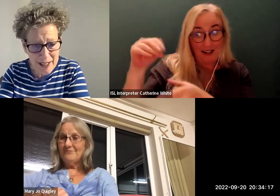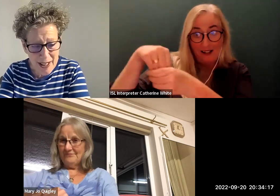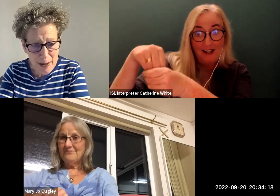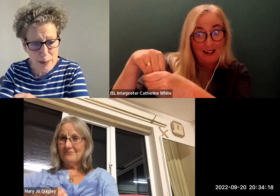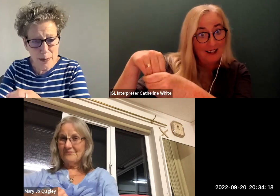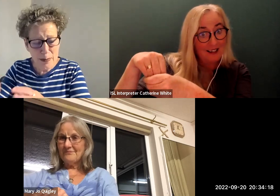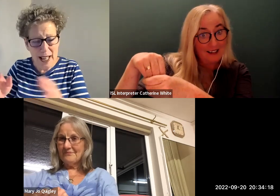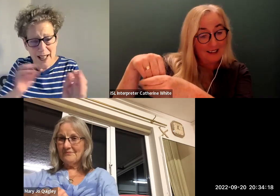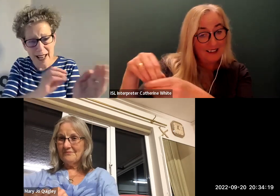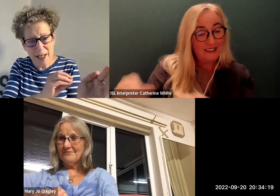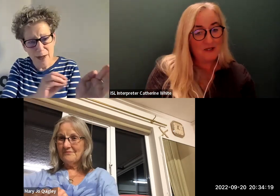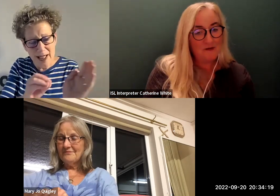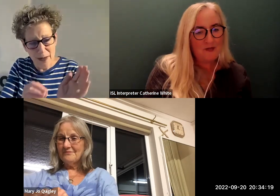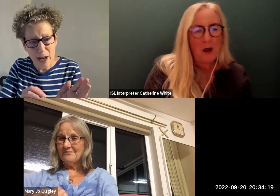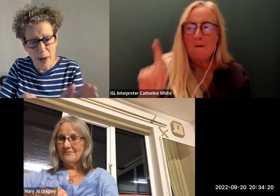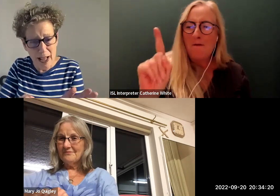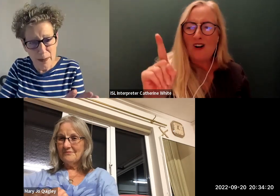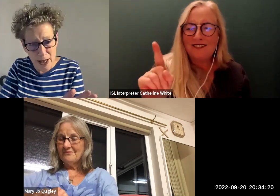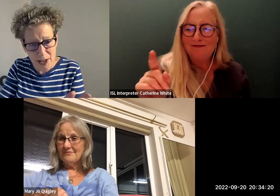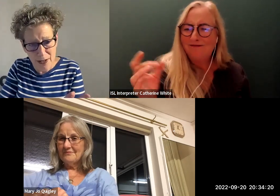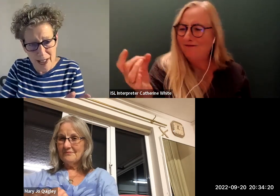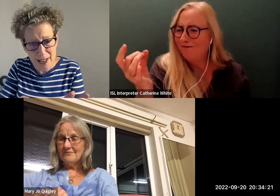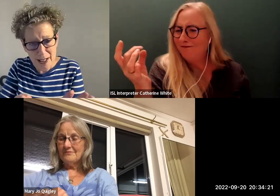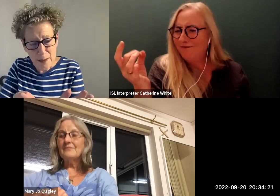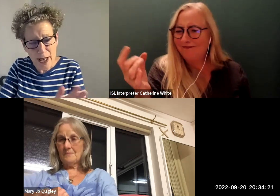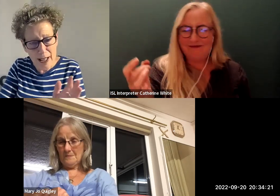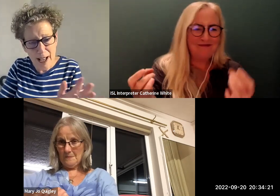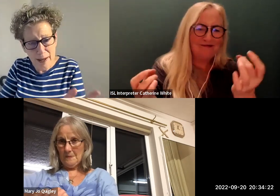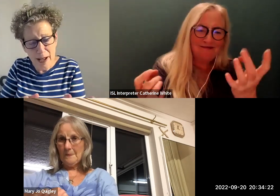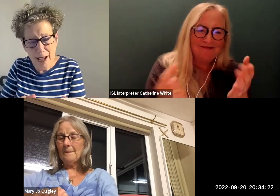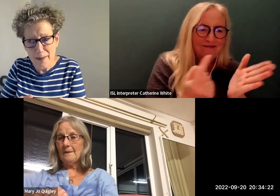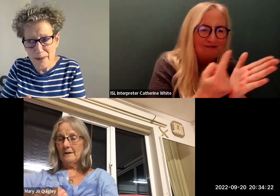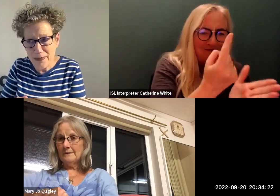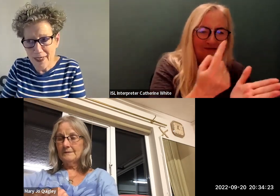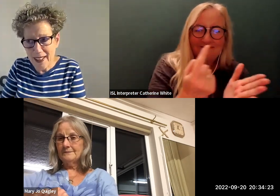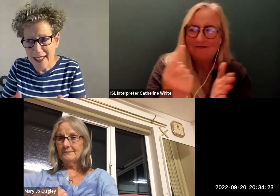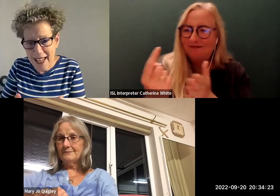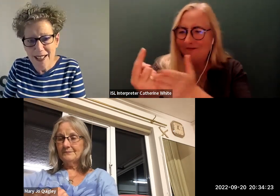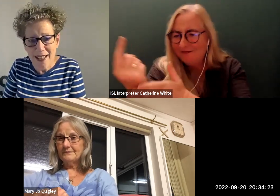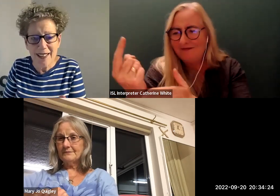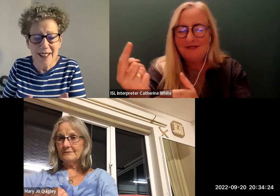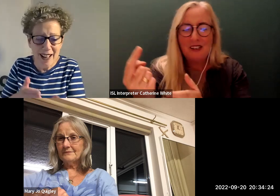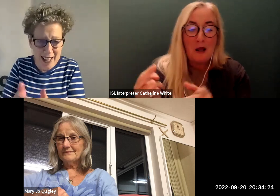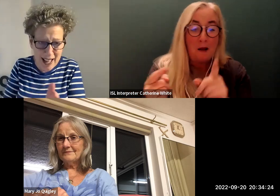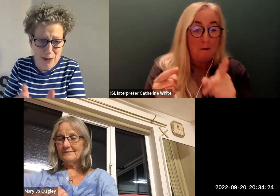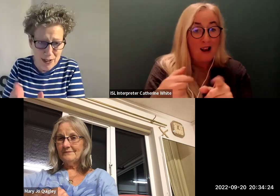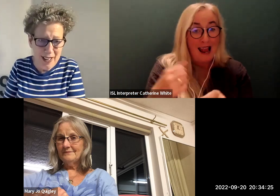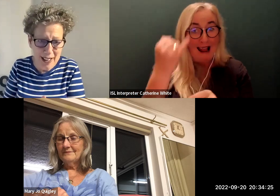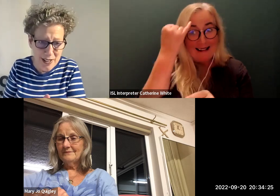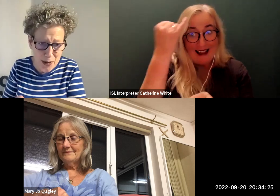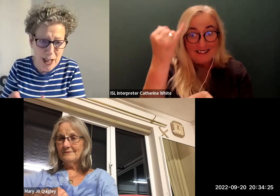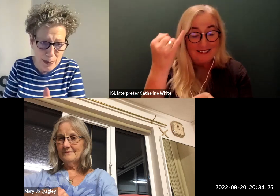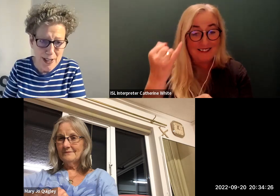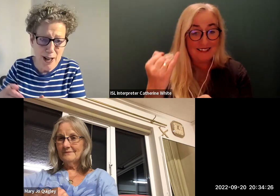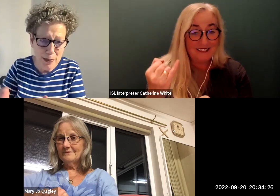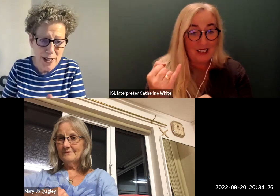Mm-hmm. But Mm-hmm. it's a very minor part of it. But Mm-hmm. I'm guessing that, like everything,